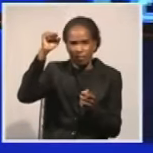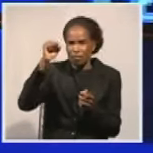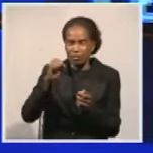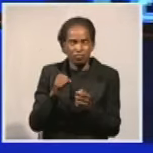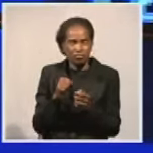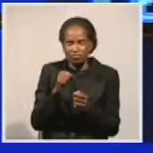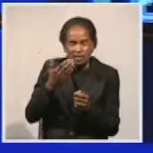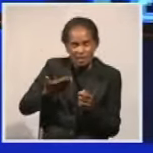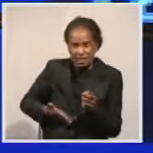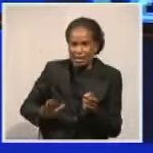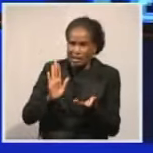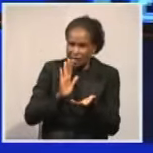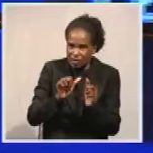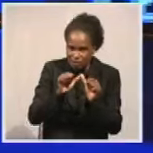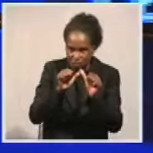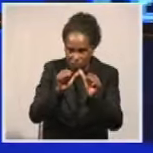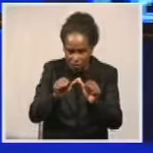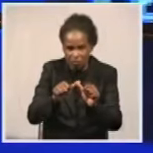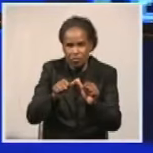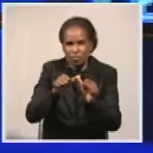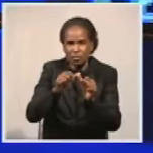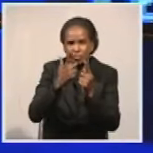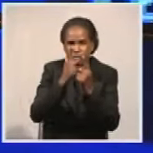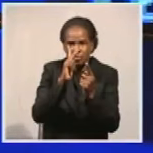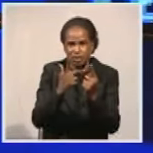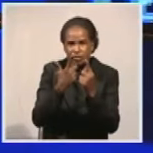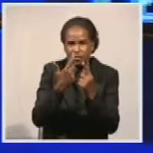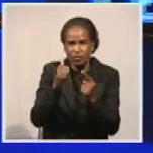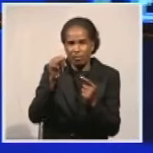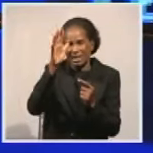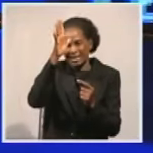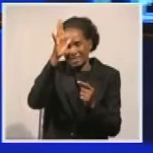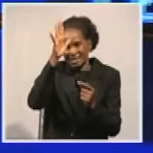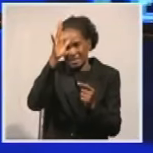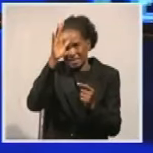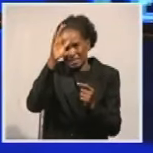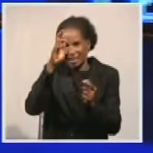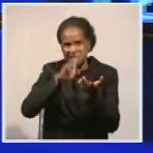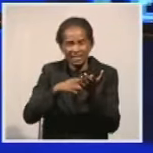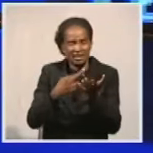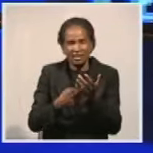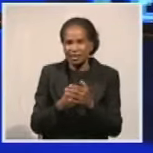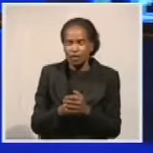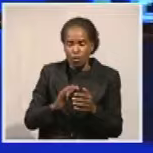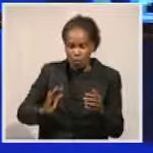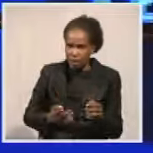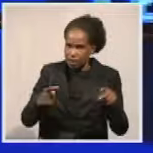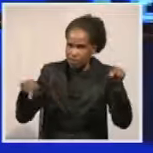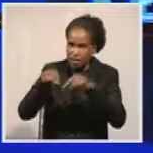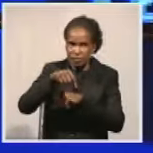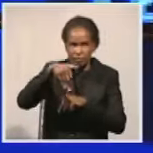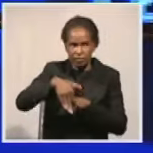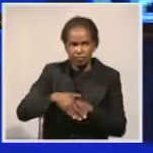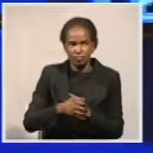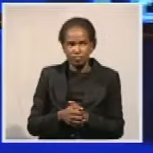yesterday, and therefore some of the issues were thought,